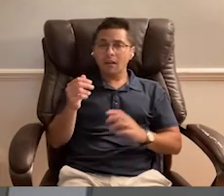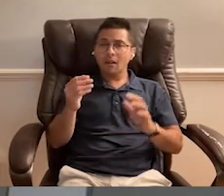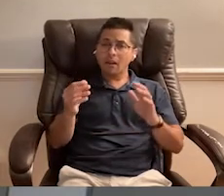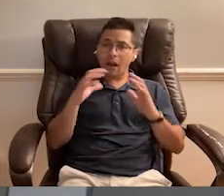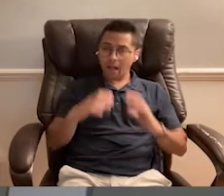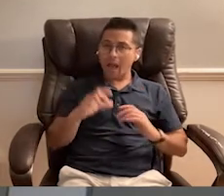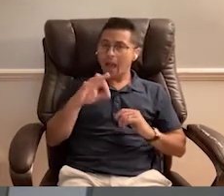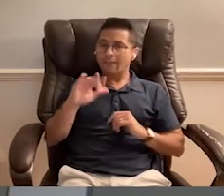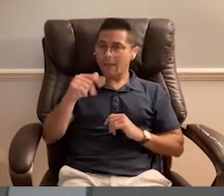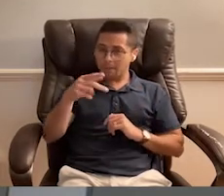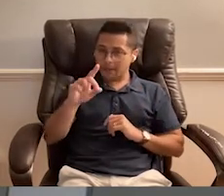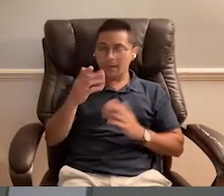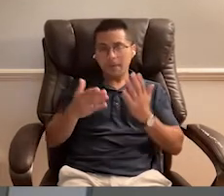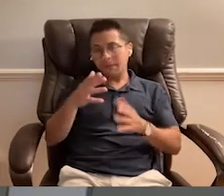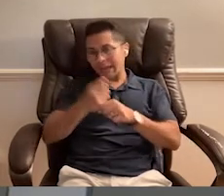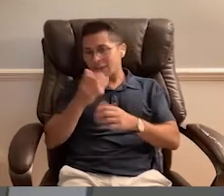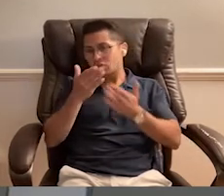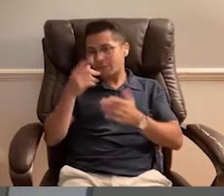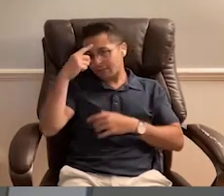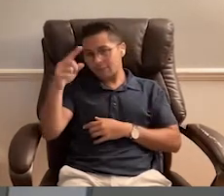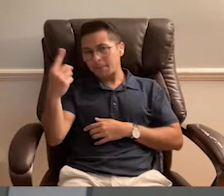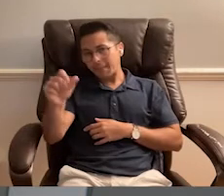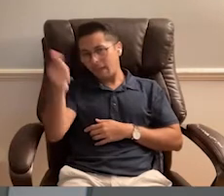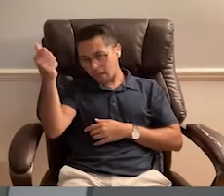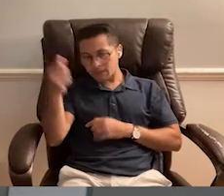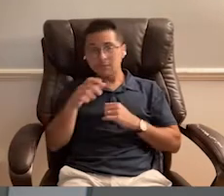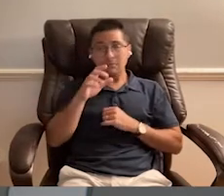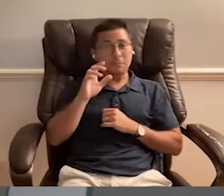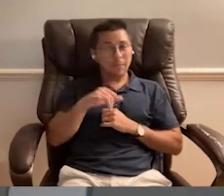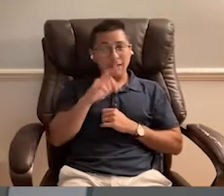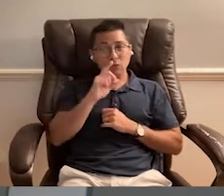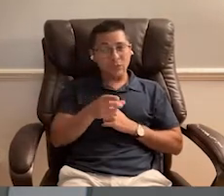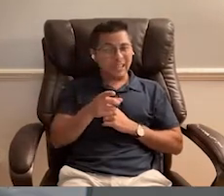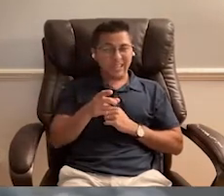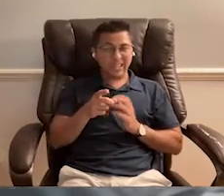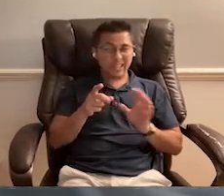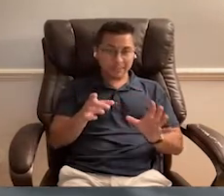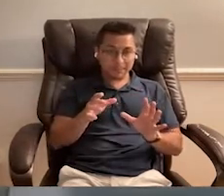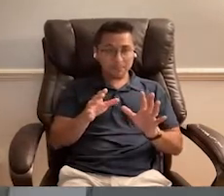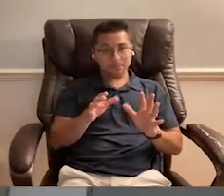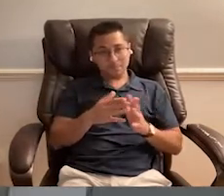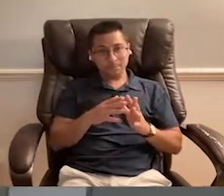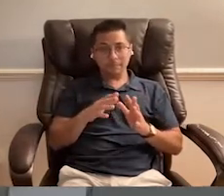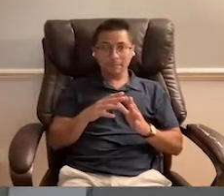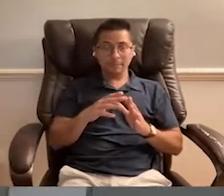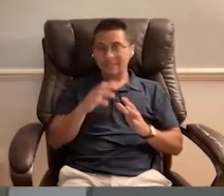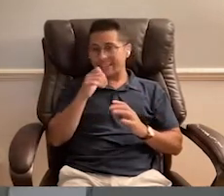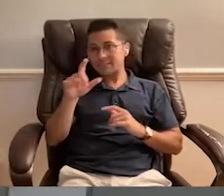be a client of APD and may be able to receive services through other funding mechanisms. But that's